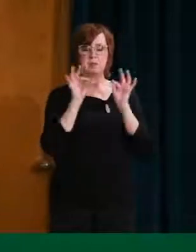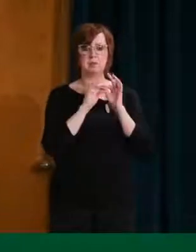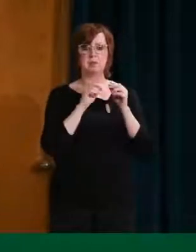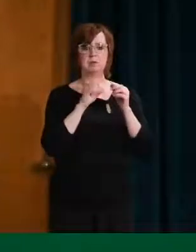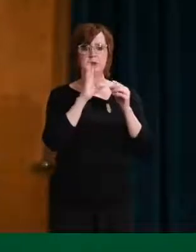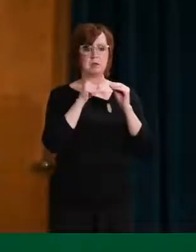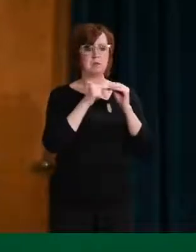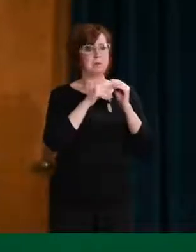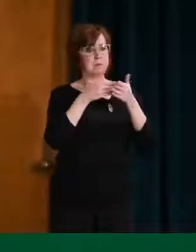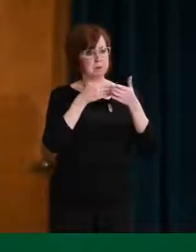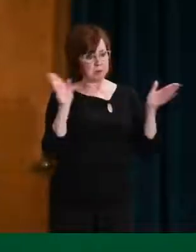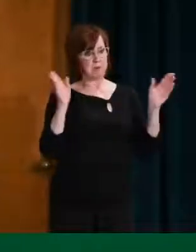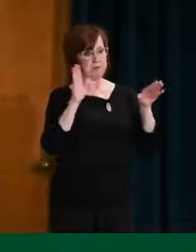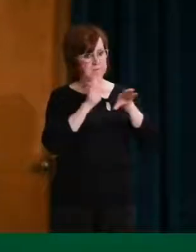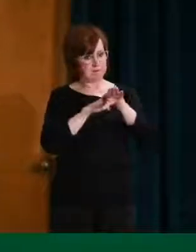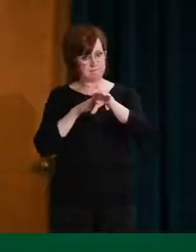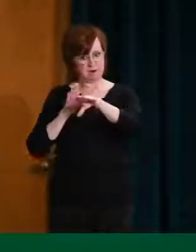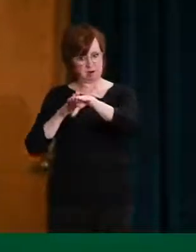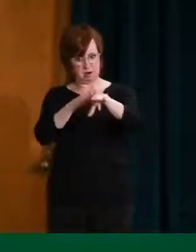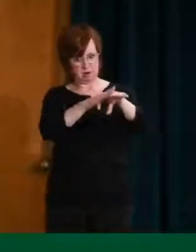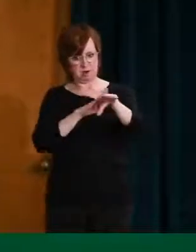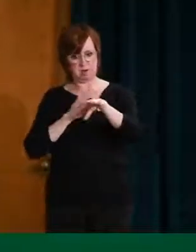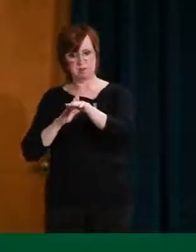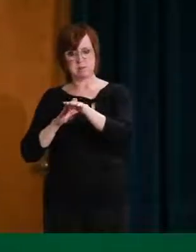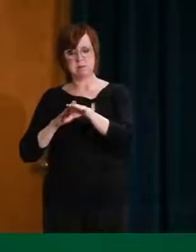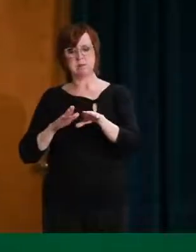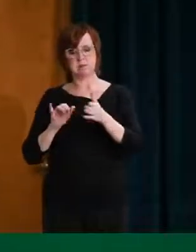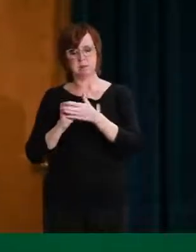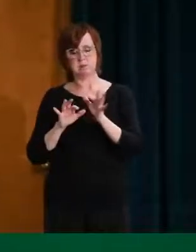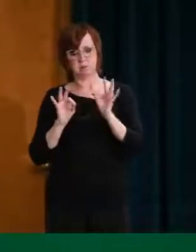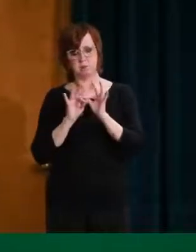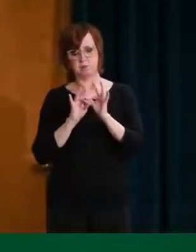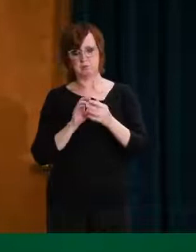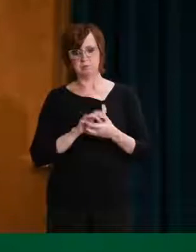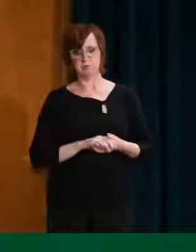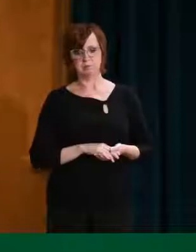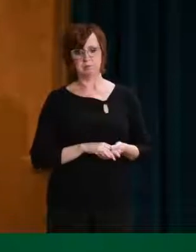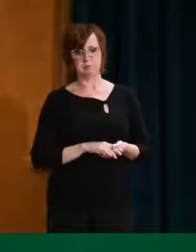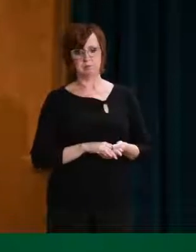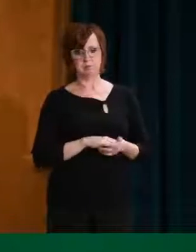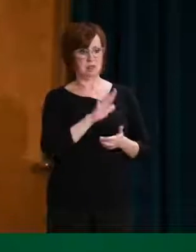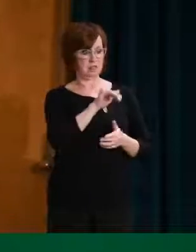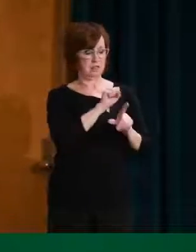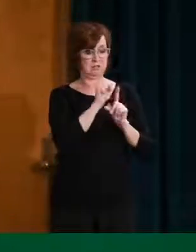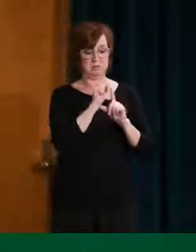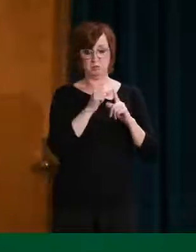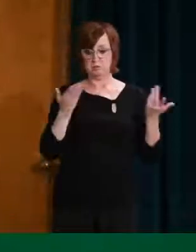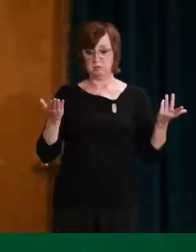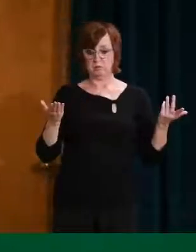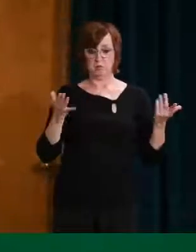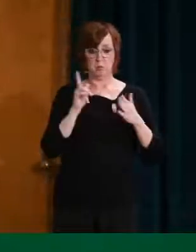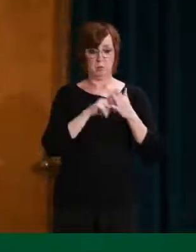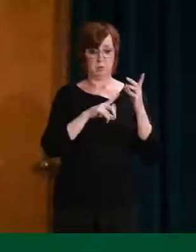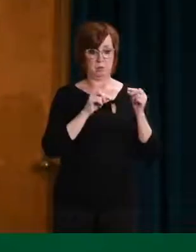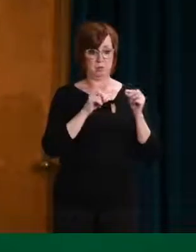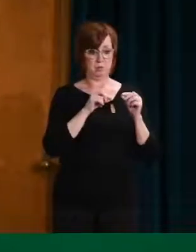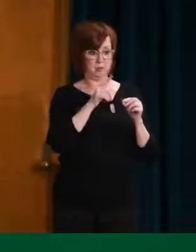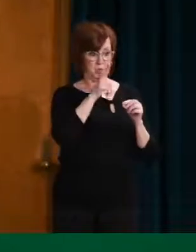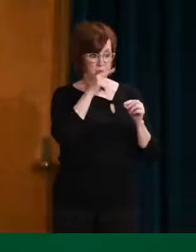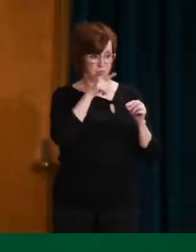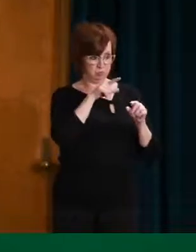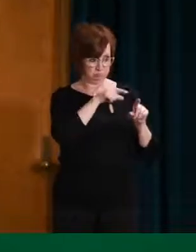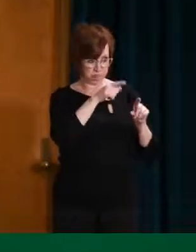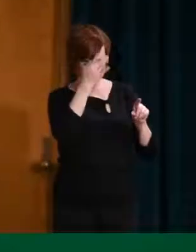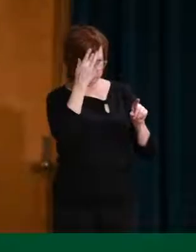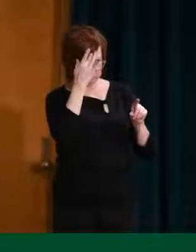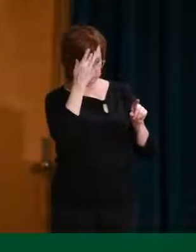So in these kind of settings, if there's concern that all the people who may have come in close contact with the person who was symptomatic, or